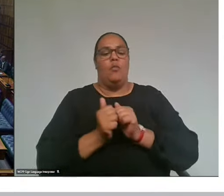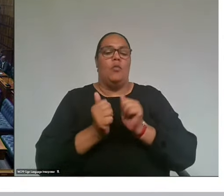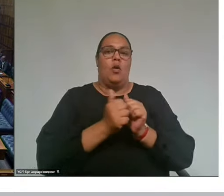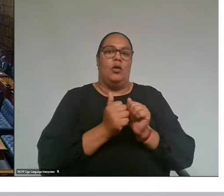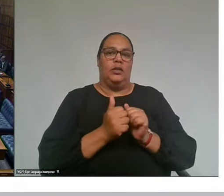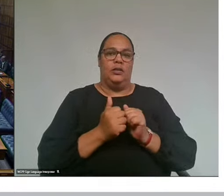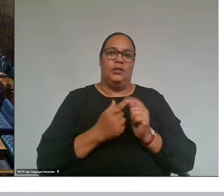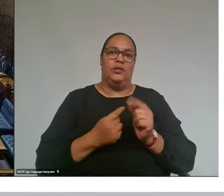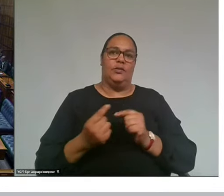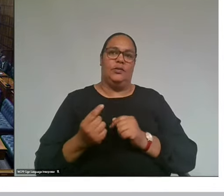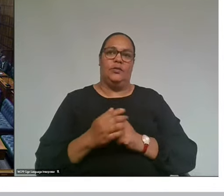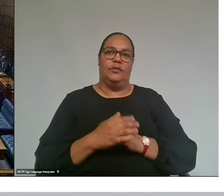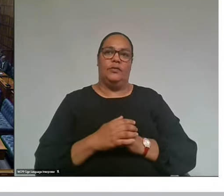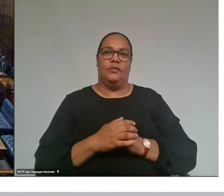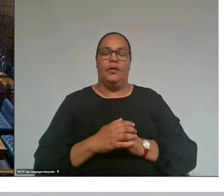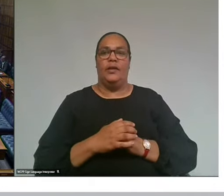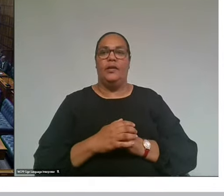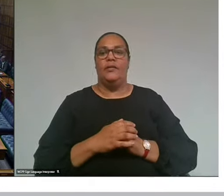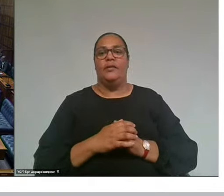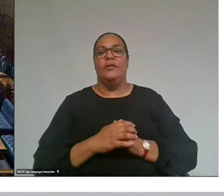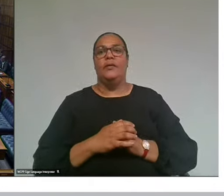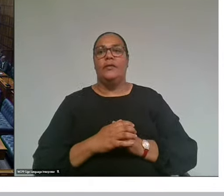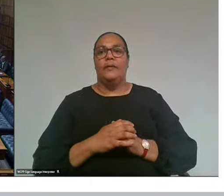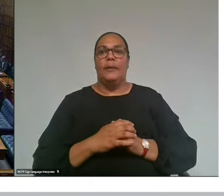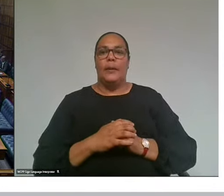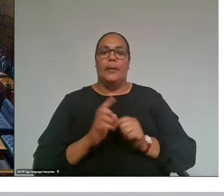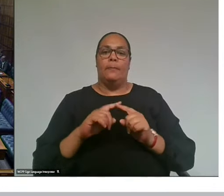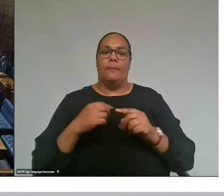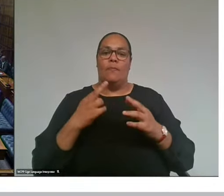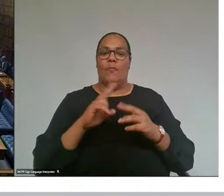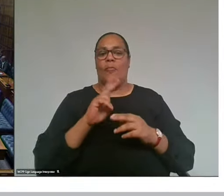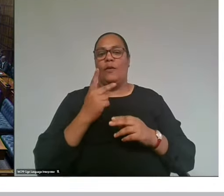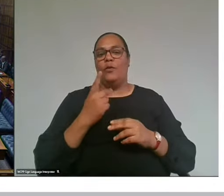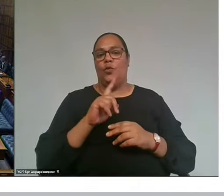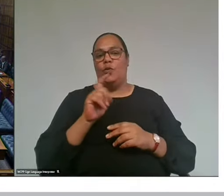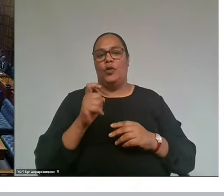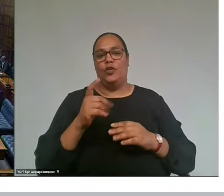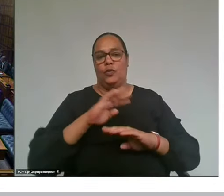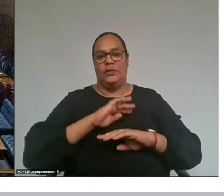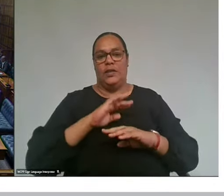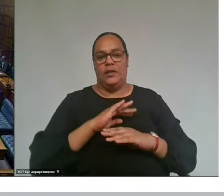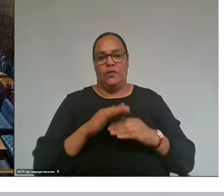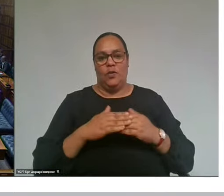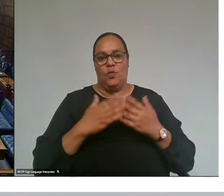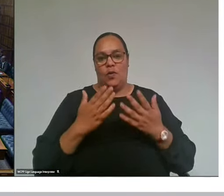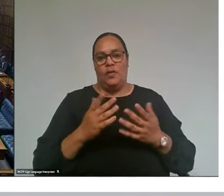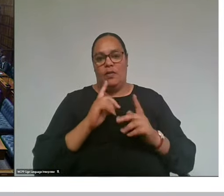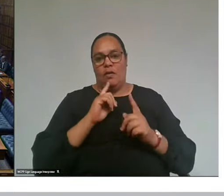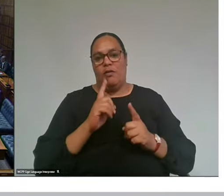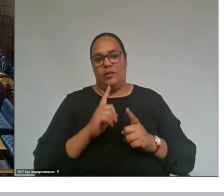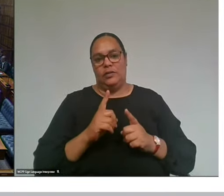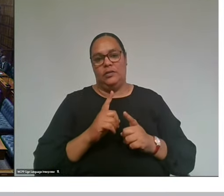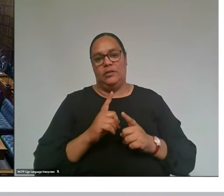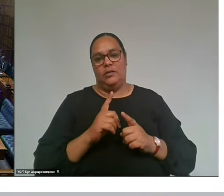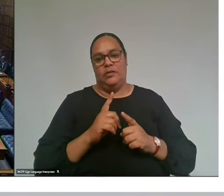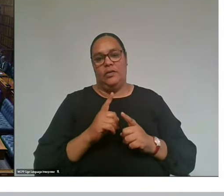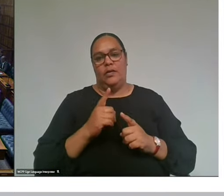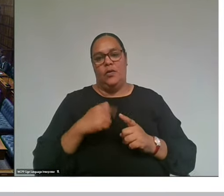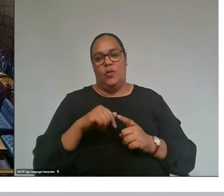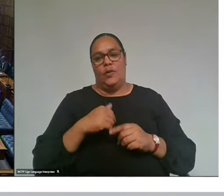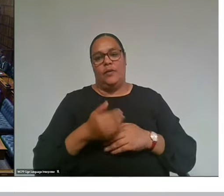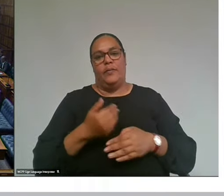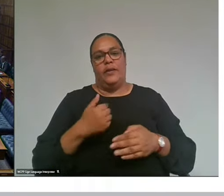and investors I hope the other two questions are you're satisfied with with the answers that that we've